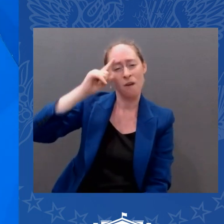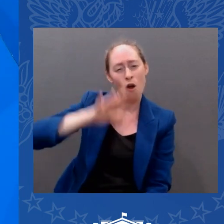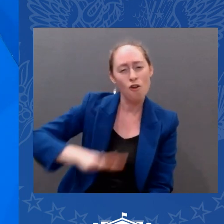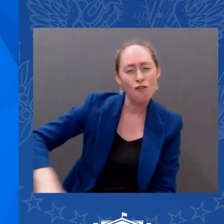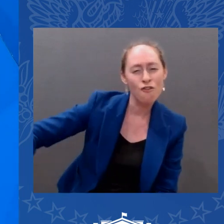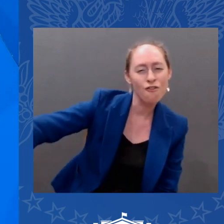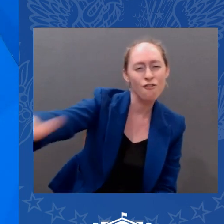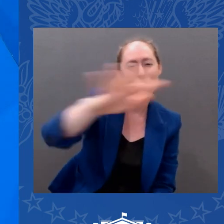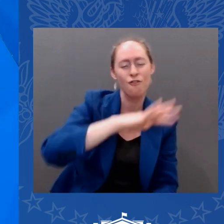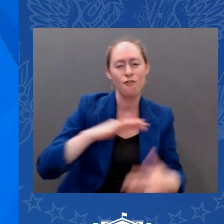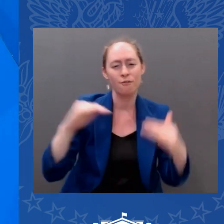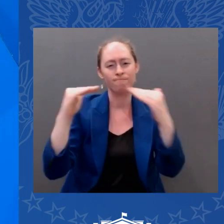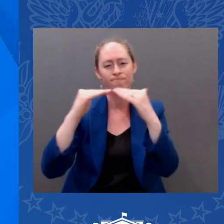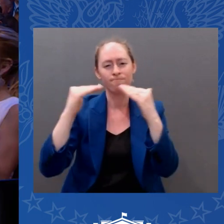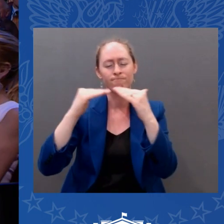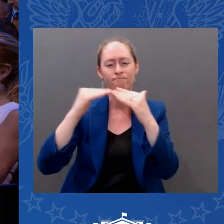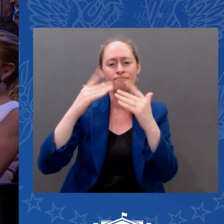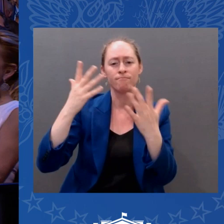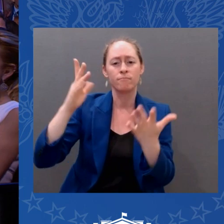work.